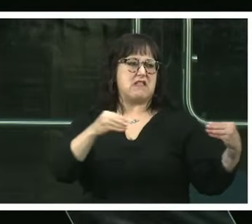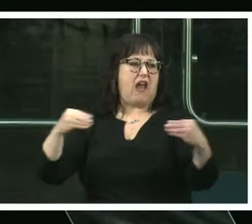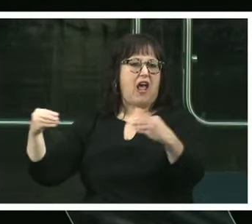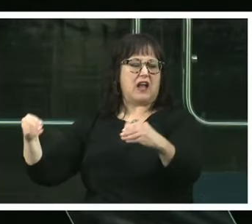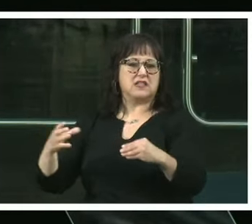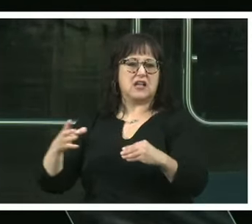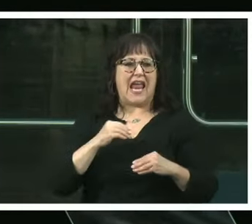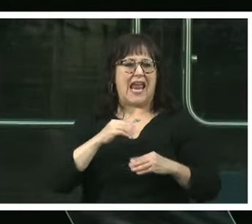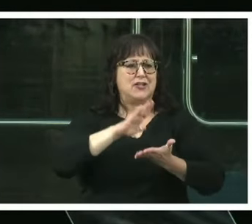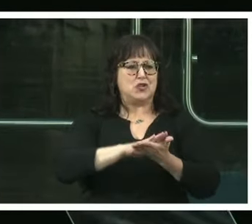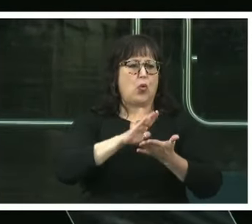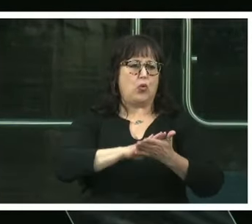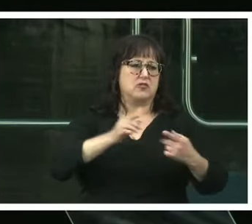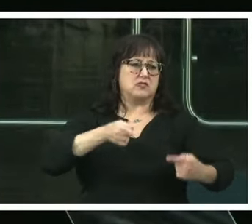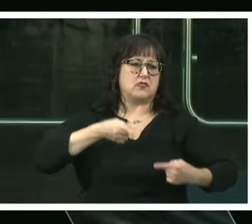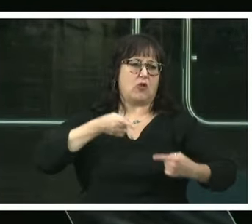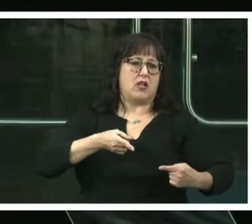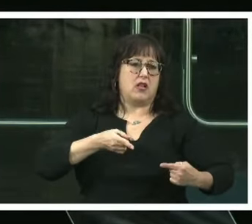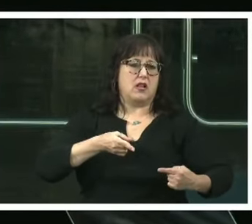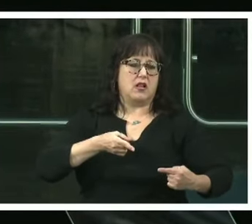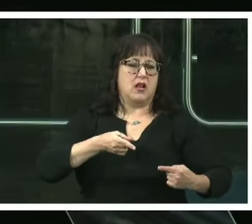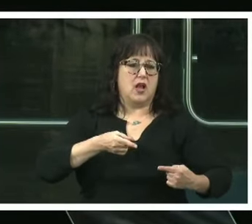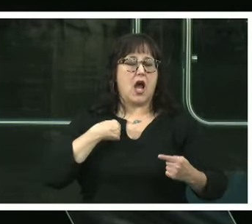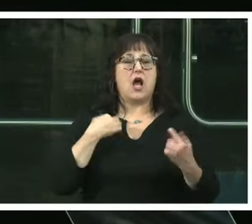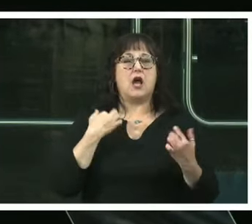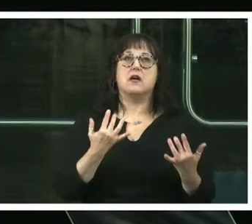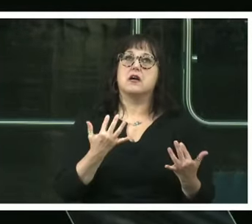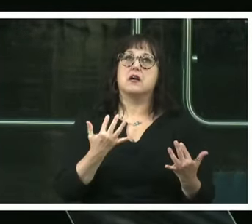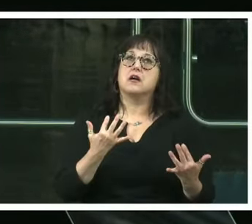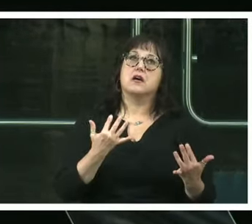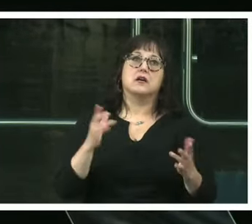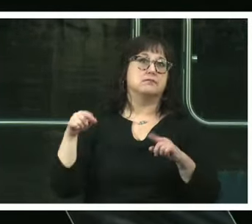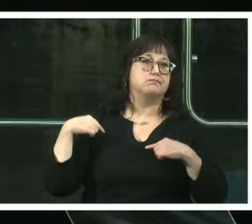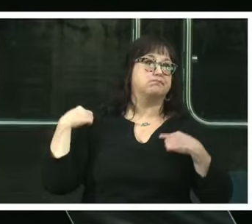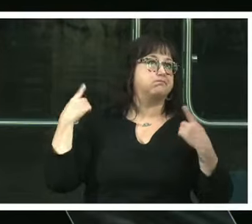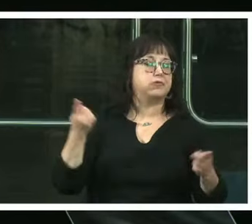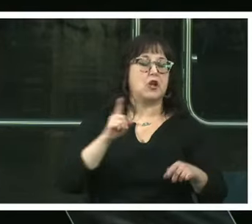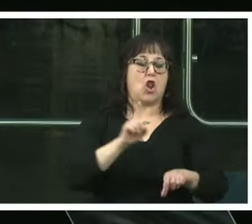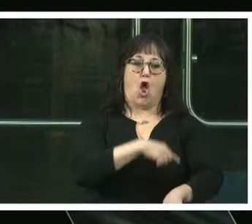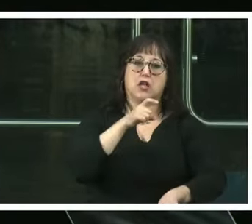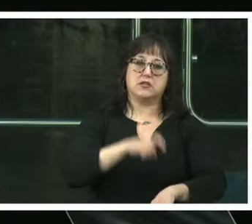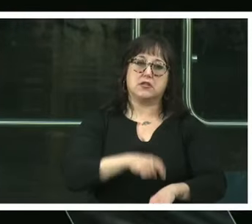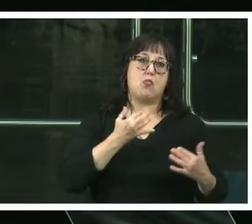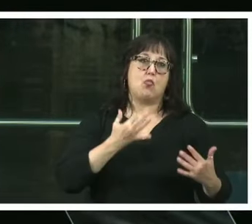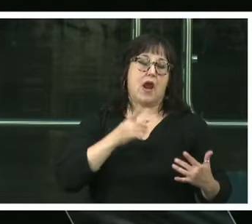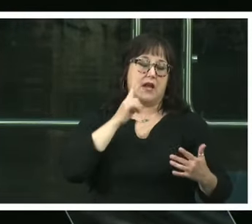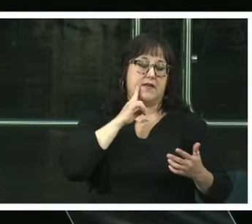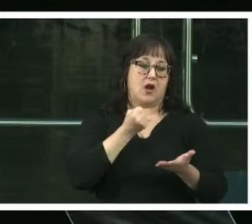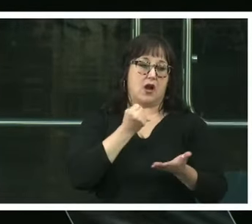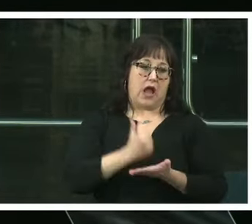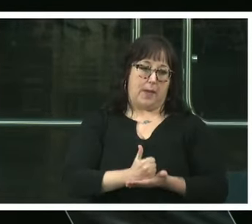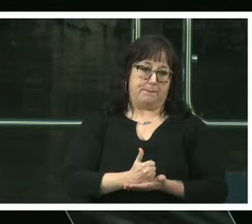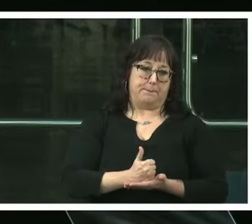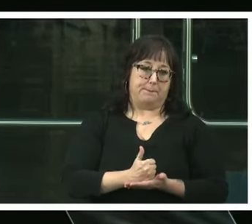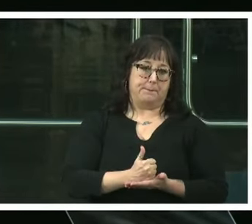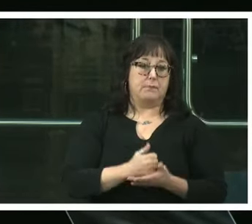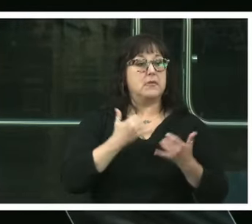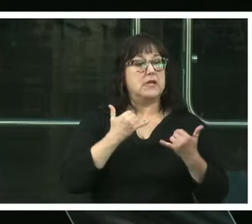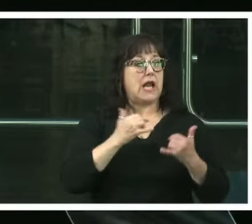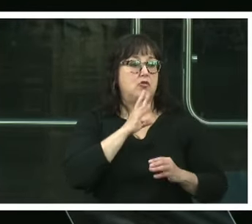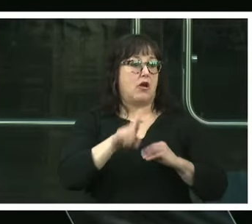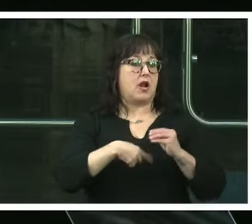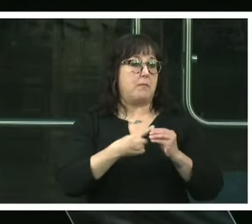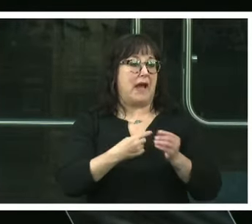struggling schools. I've been waiting for help like this for a long time. Now let's talk about the work we're